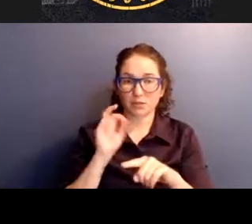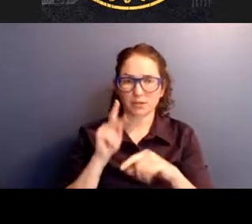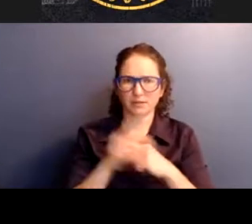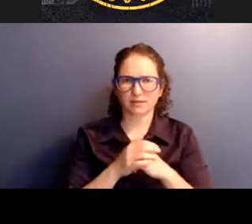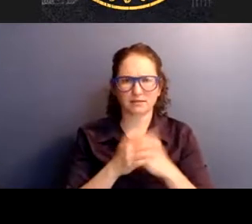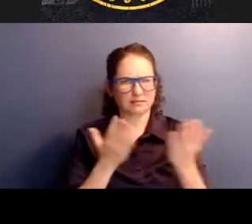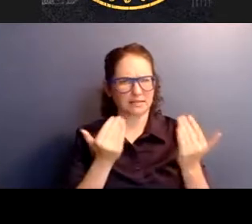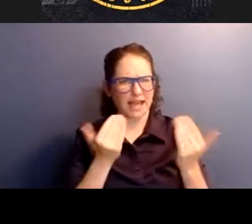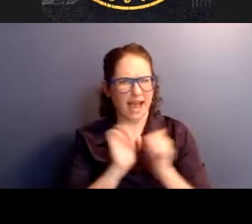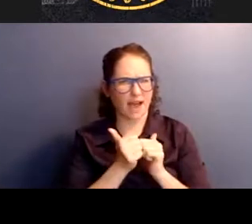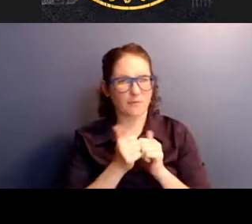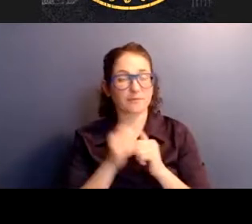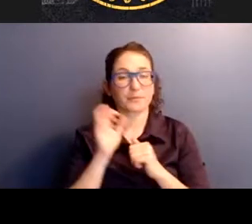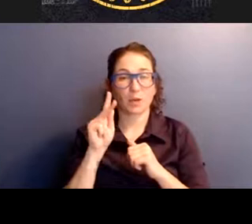go?